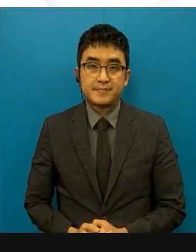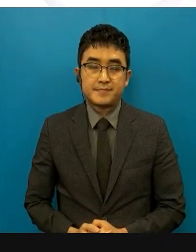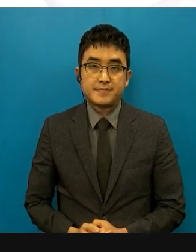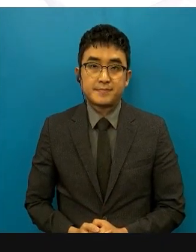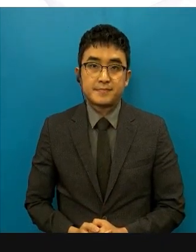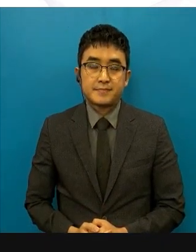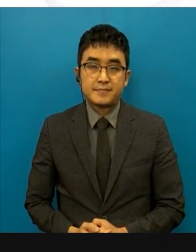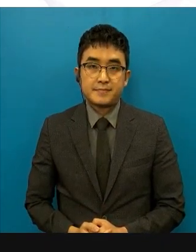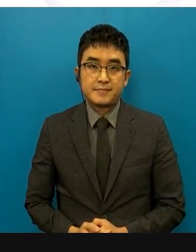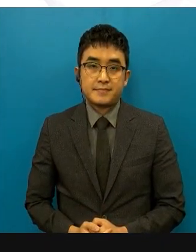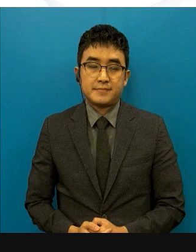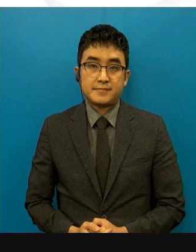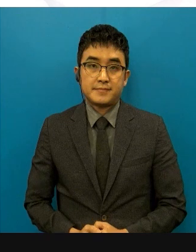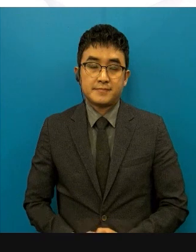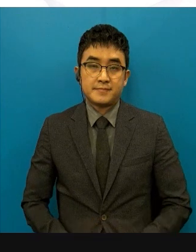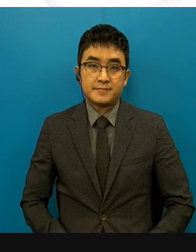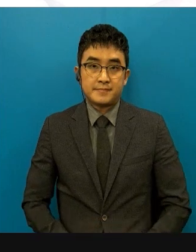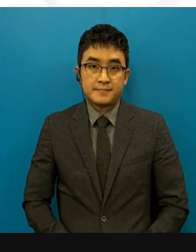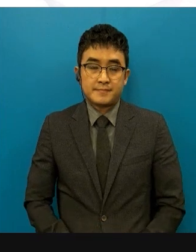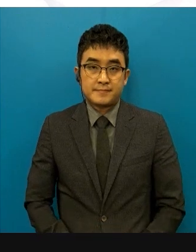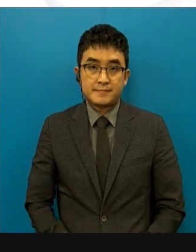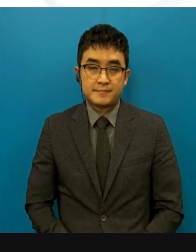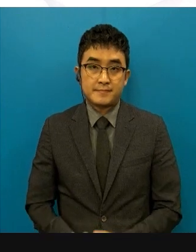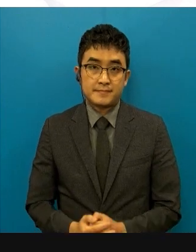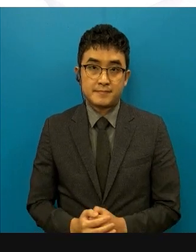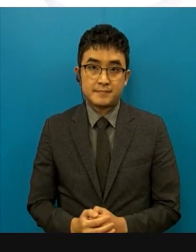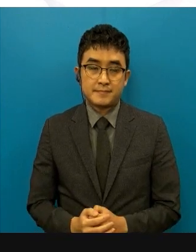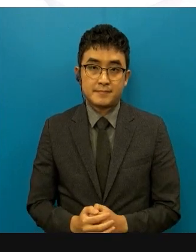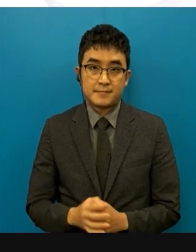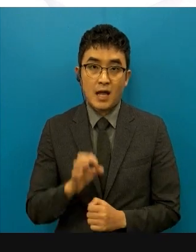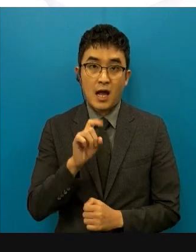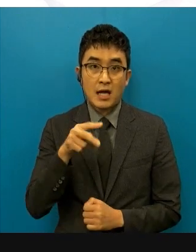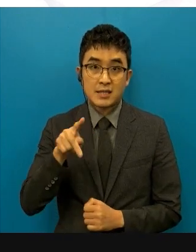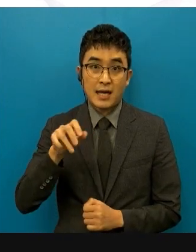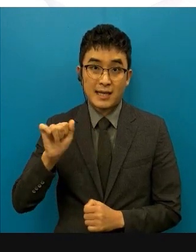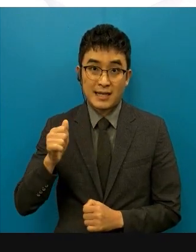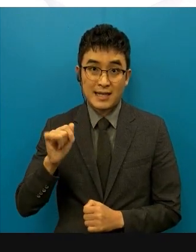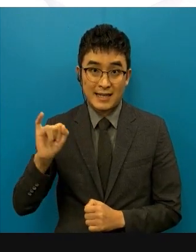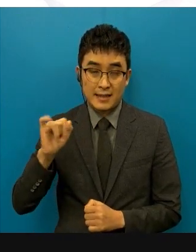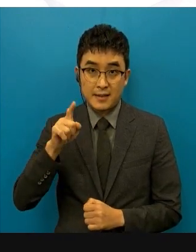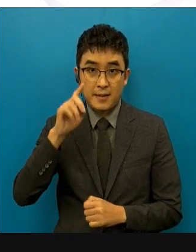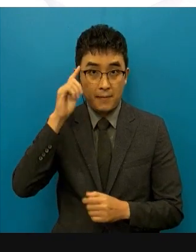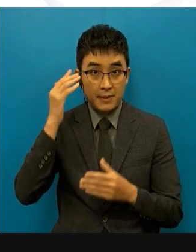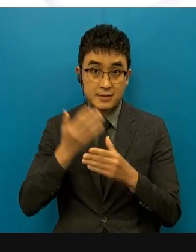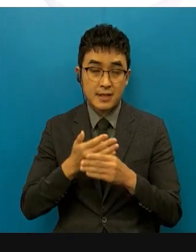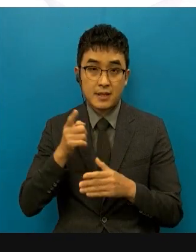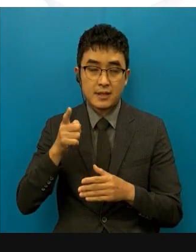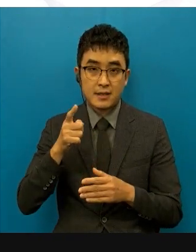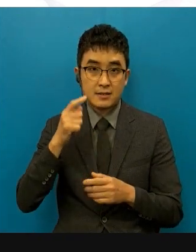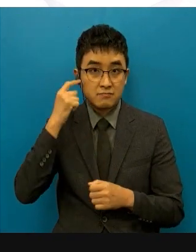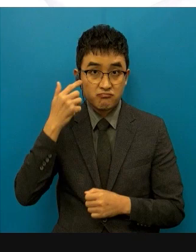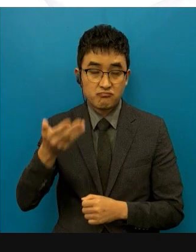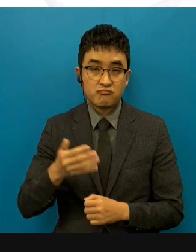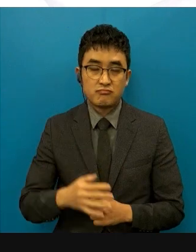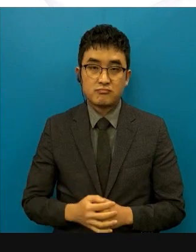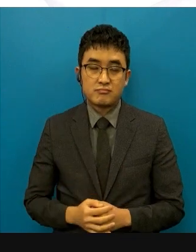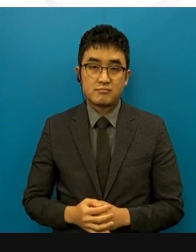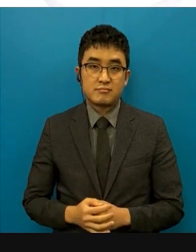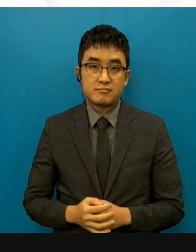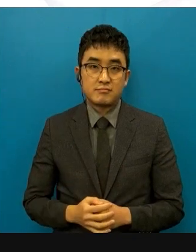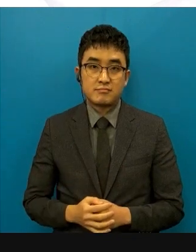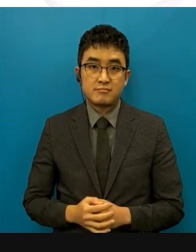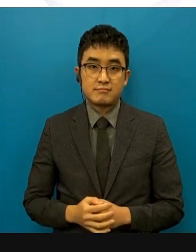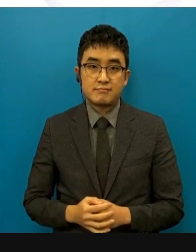Dr. Asai, are there any, the formative legal guideline for end-of-life care decision in medical